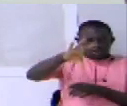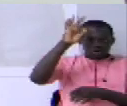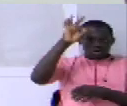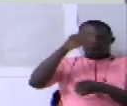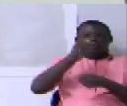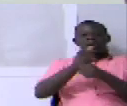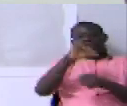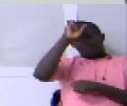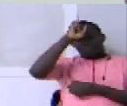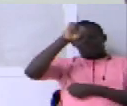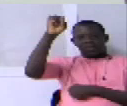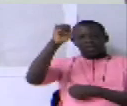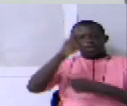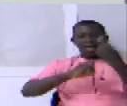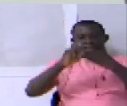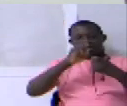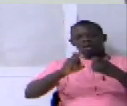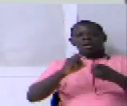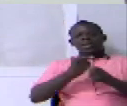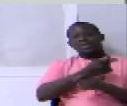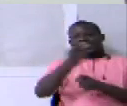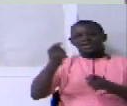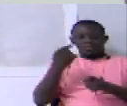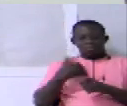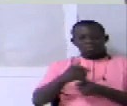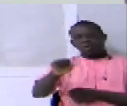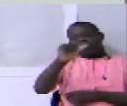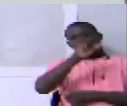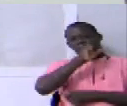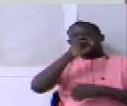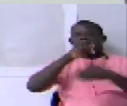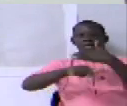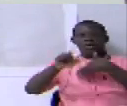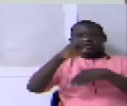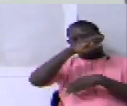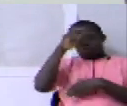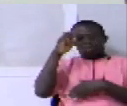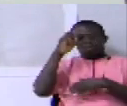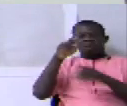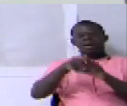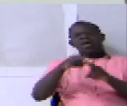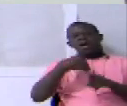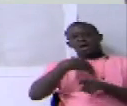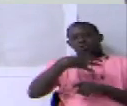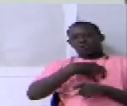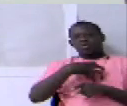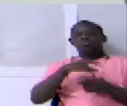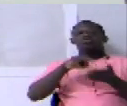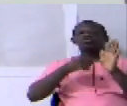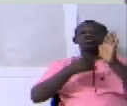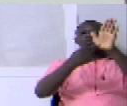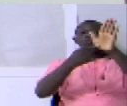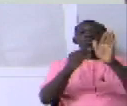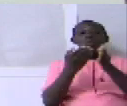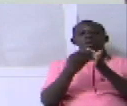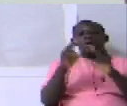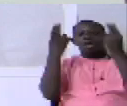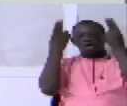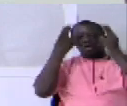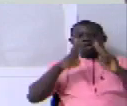to reinstate these people. I just want to flag the illegality in that